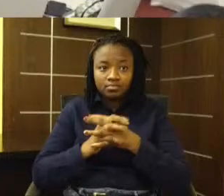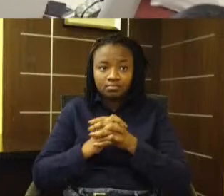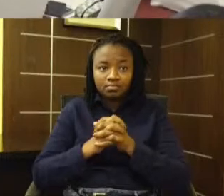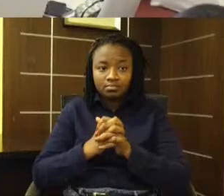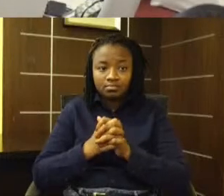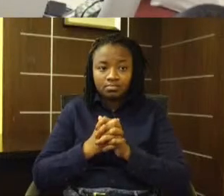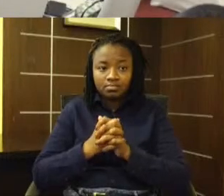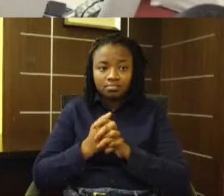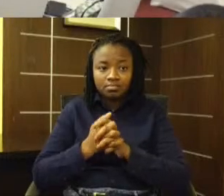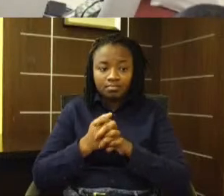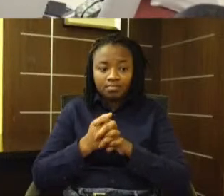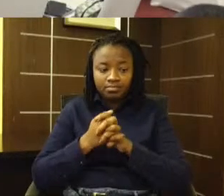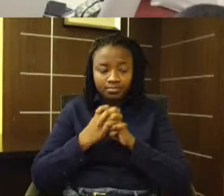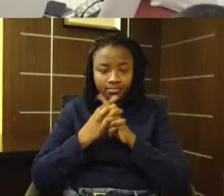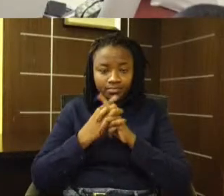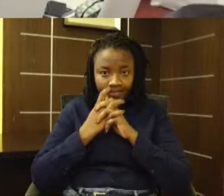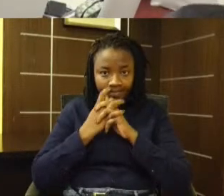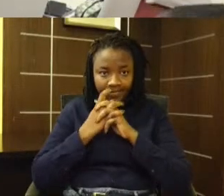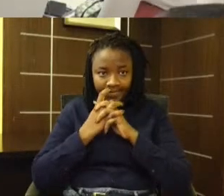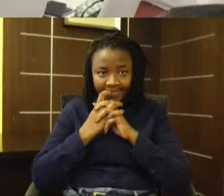Oh, well, we're already shared.